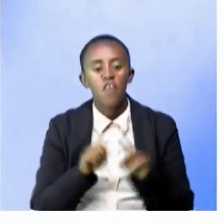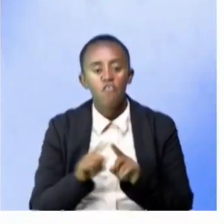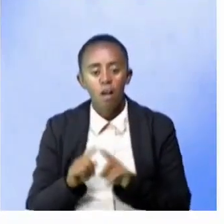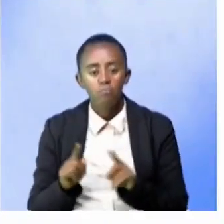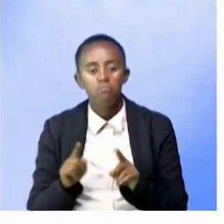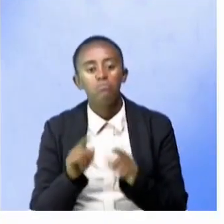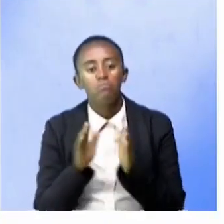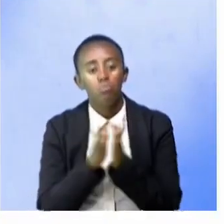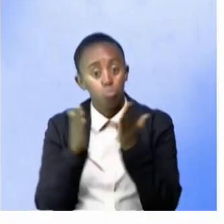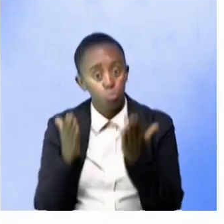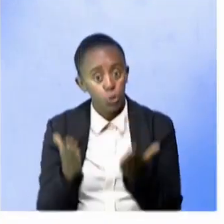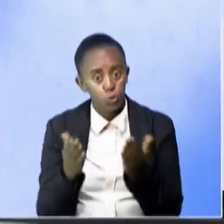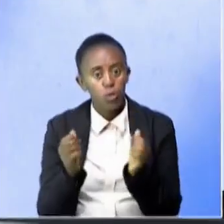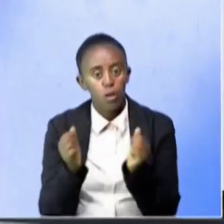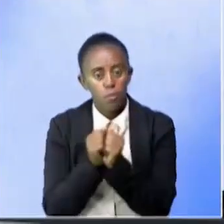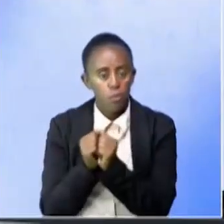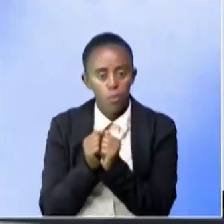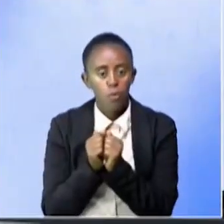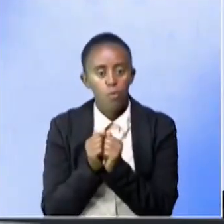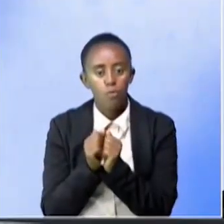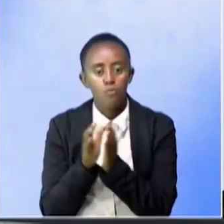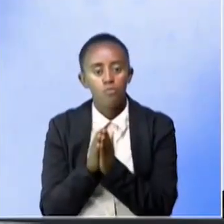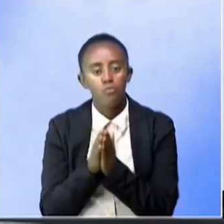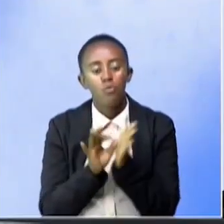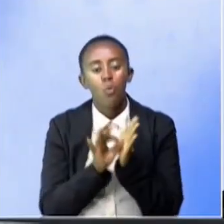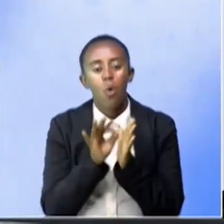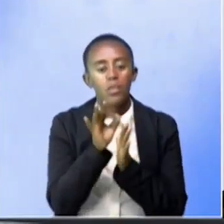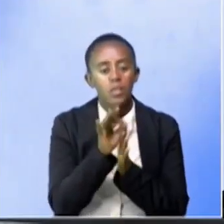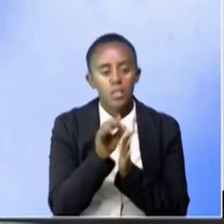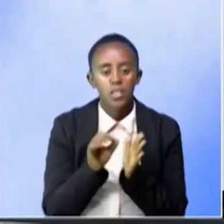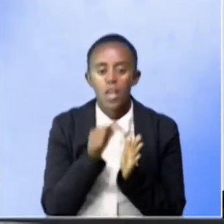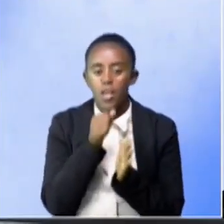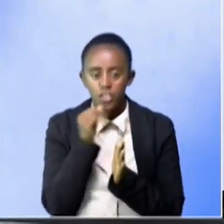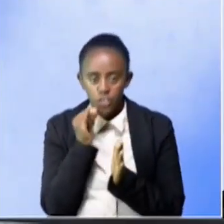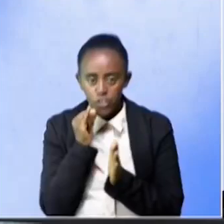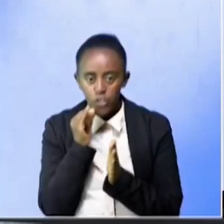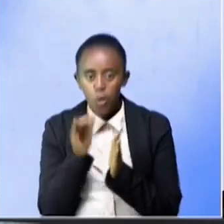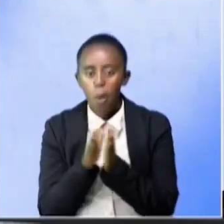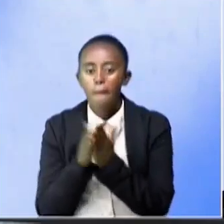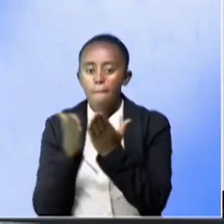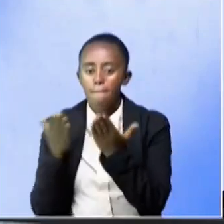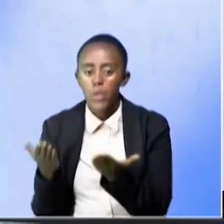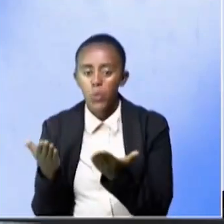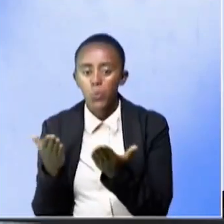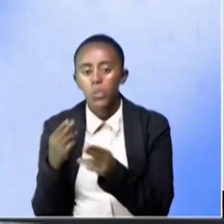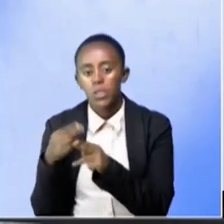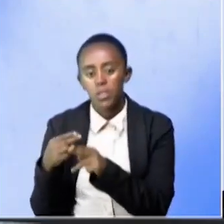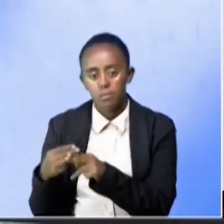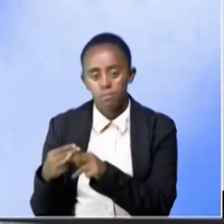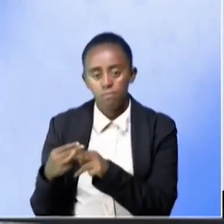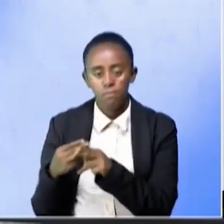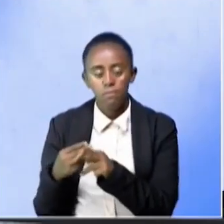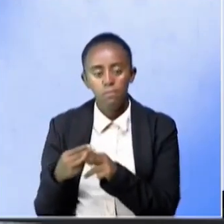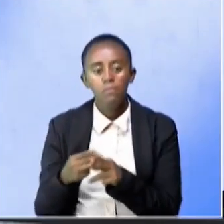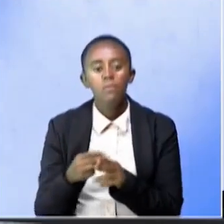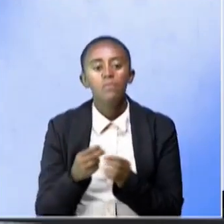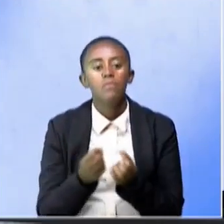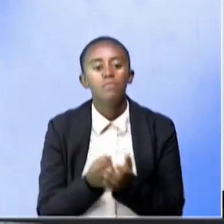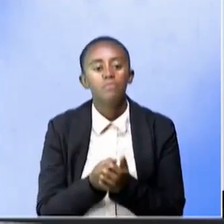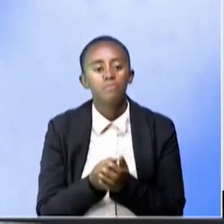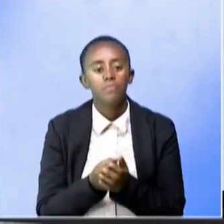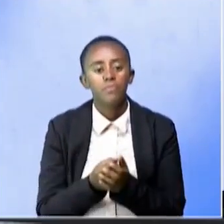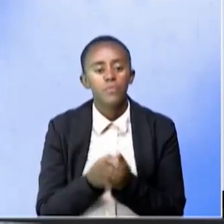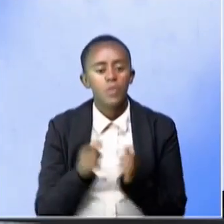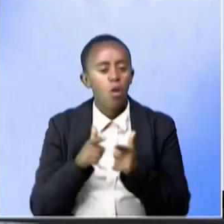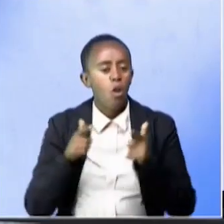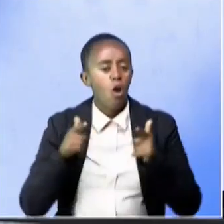also books. This is quantitative adjective. Box is there still now. There are a large meeting